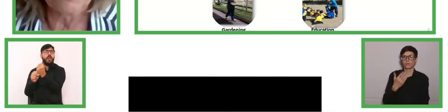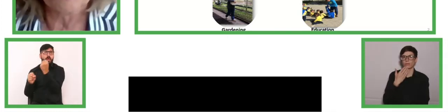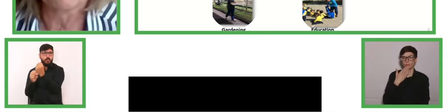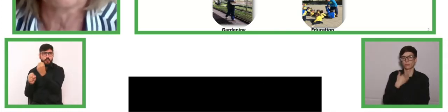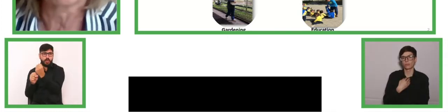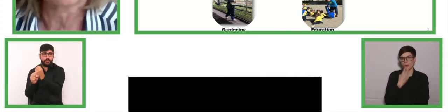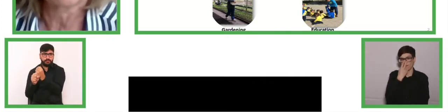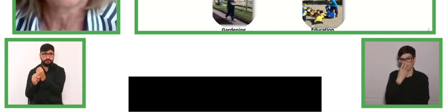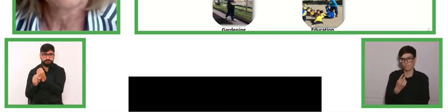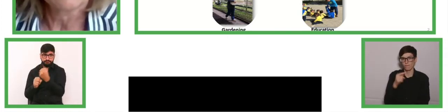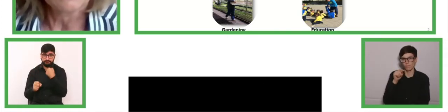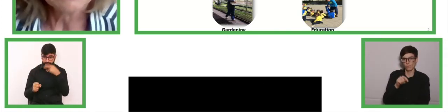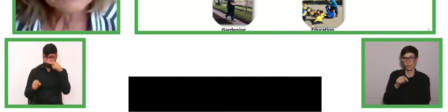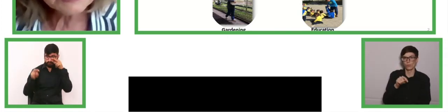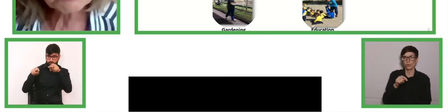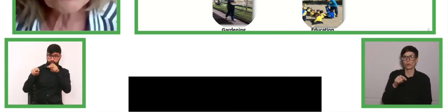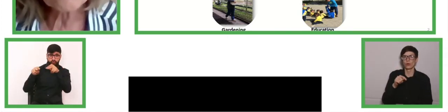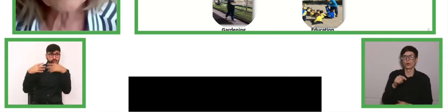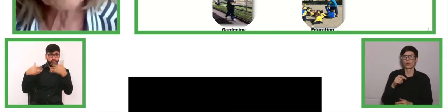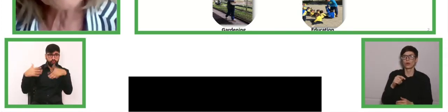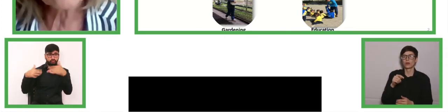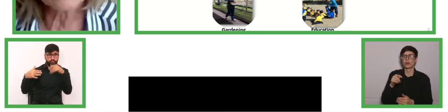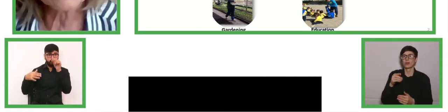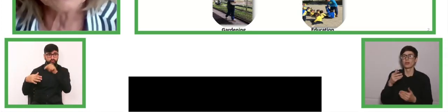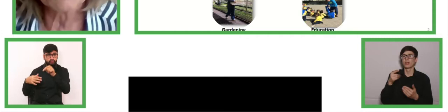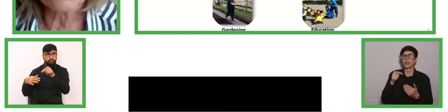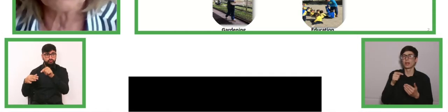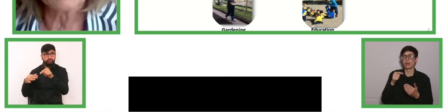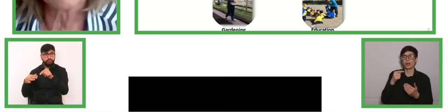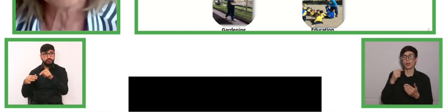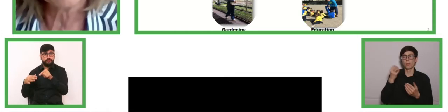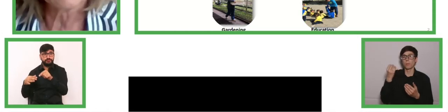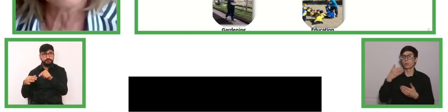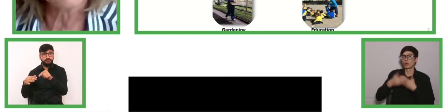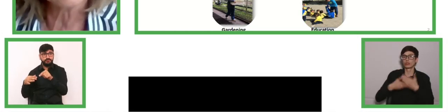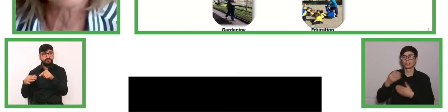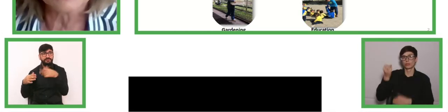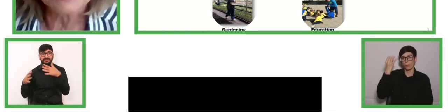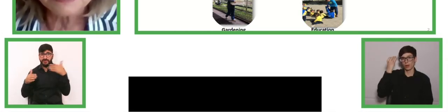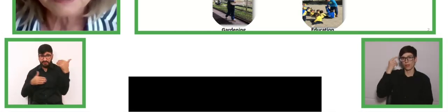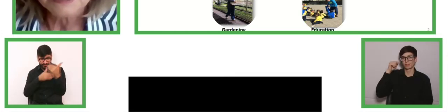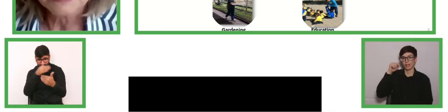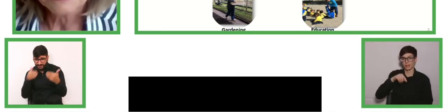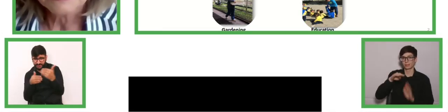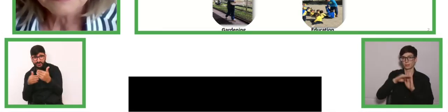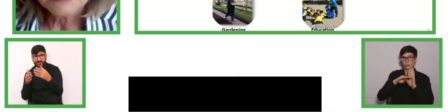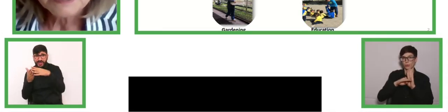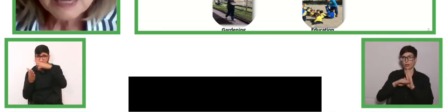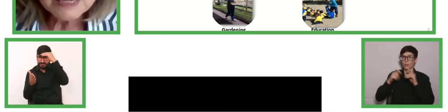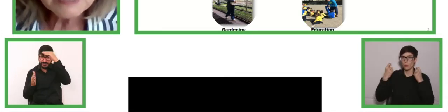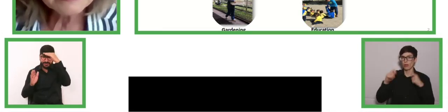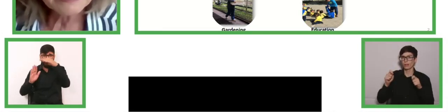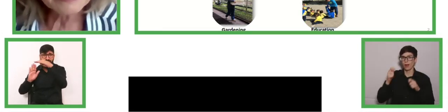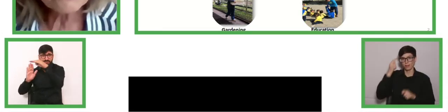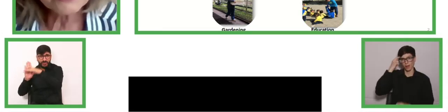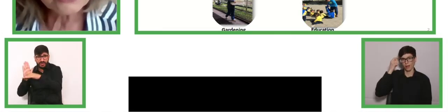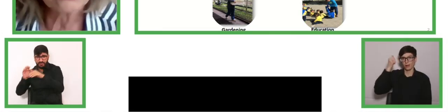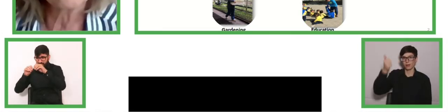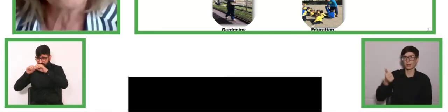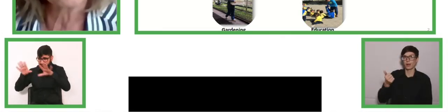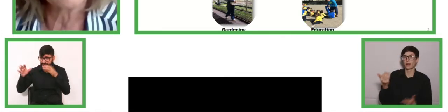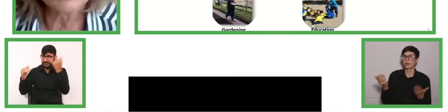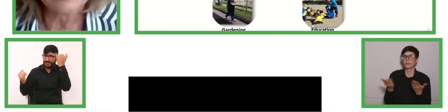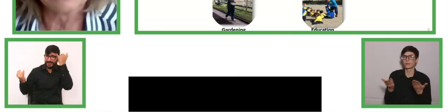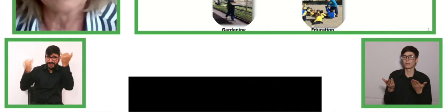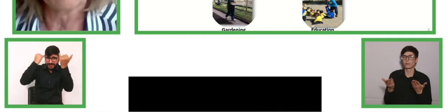with their peers. This program trains them to become assistants in the areas